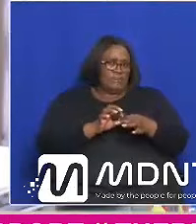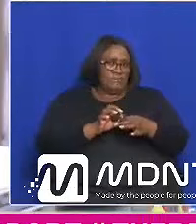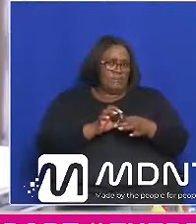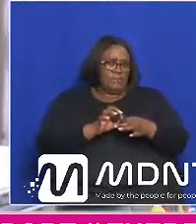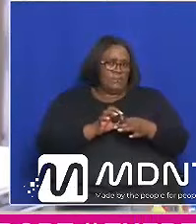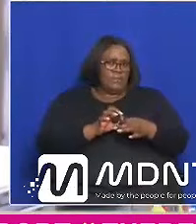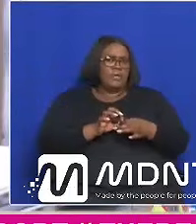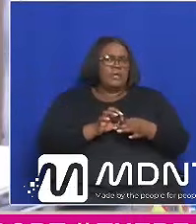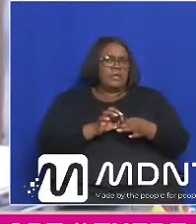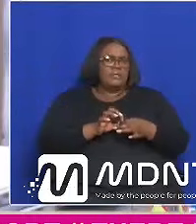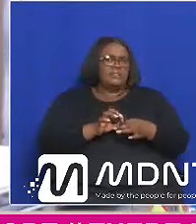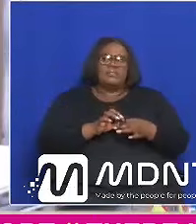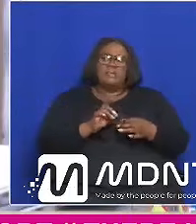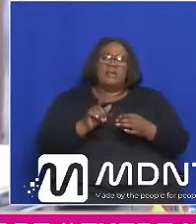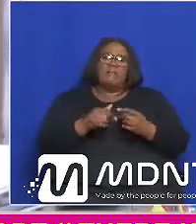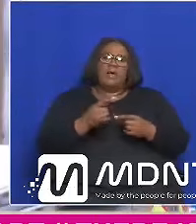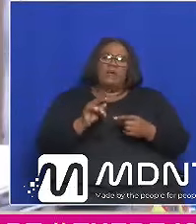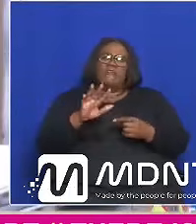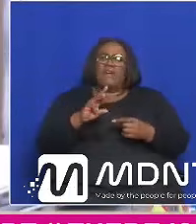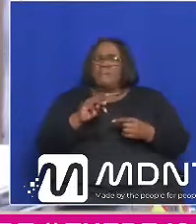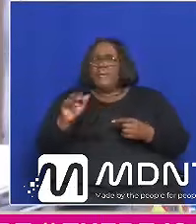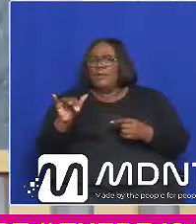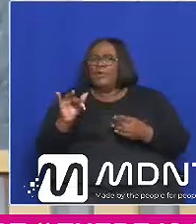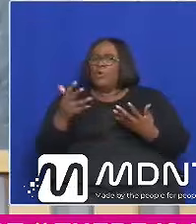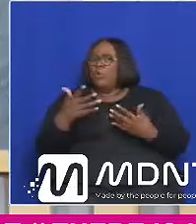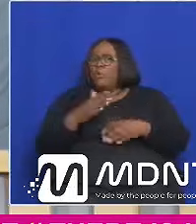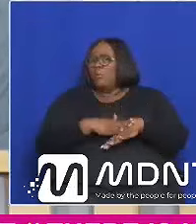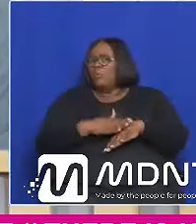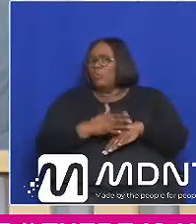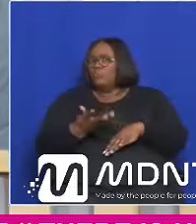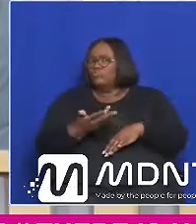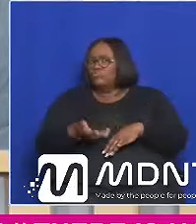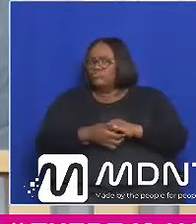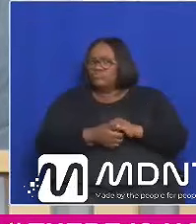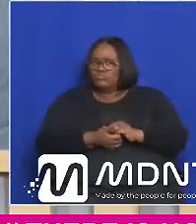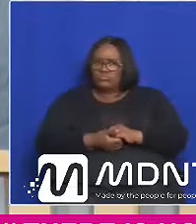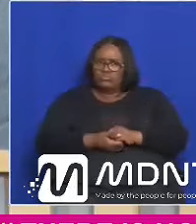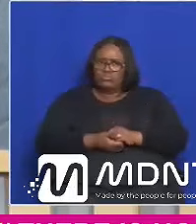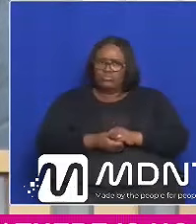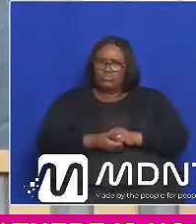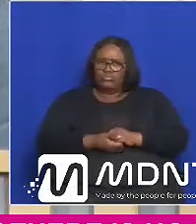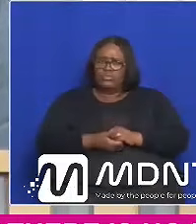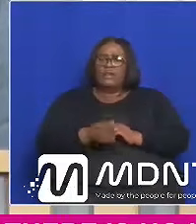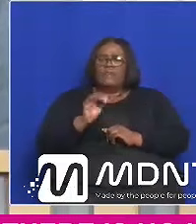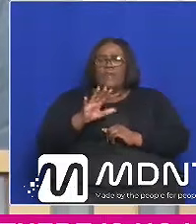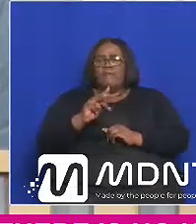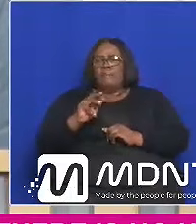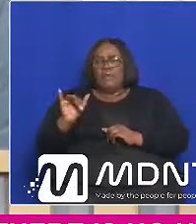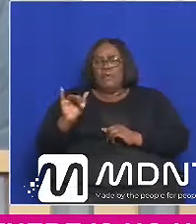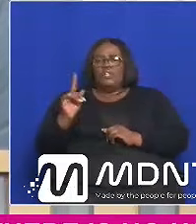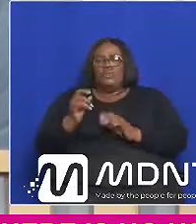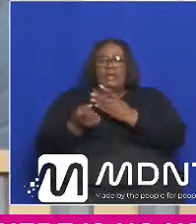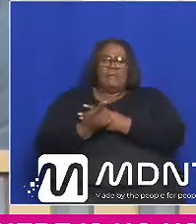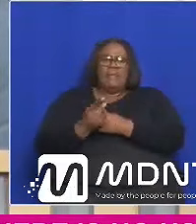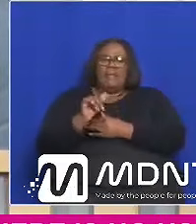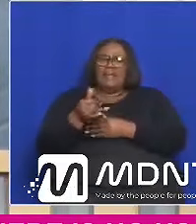rand loan, or is it beyond the 5 million? The 5 million is what happened, and the other business transactions